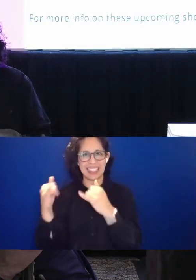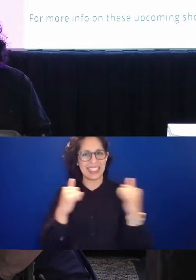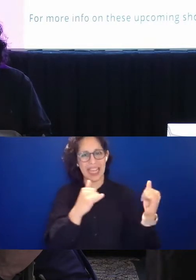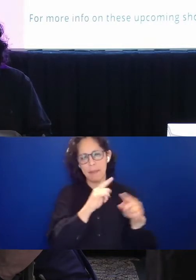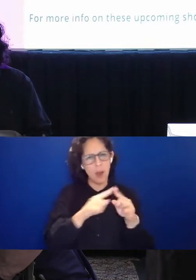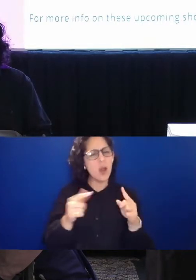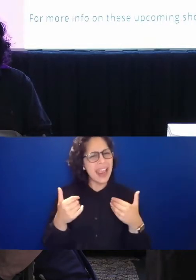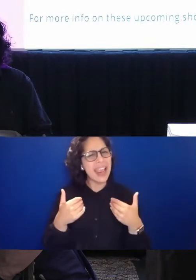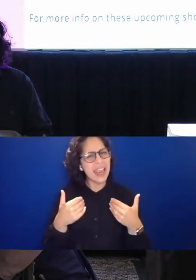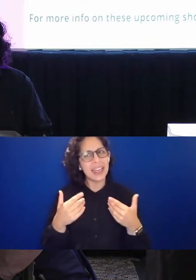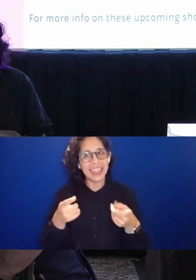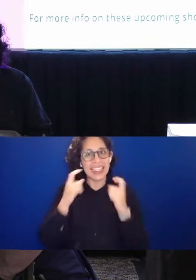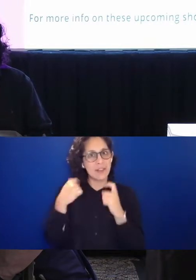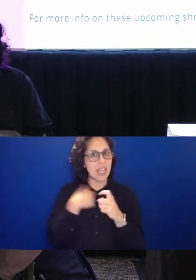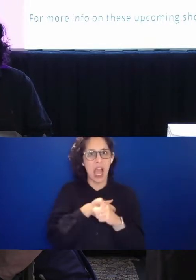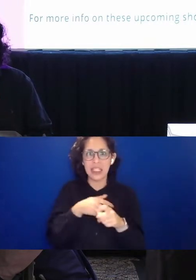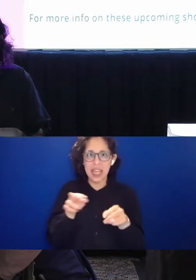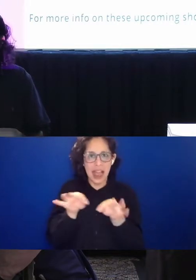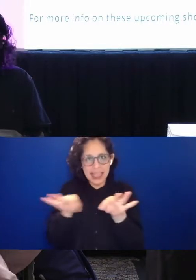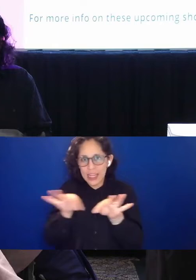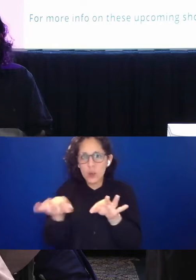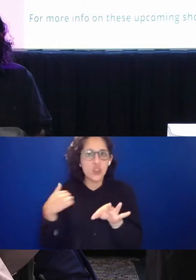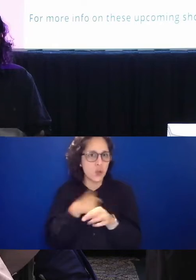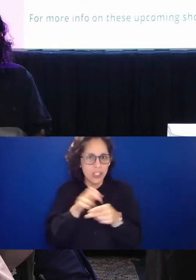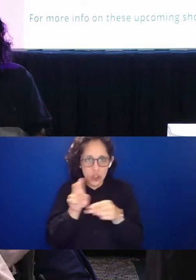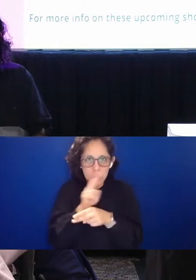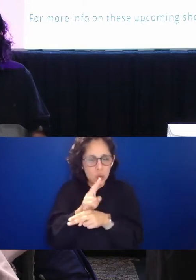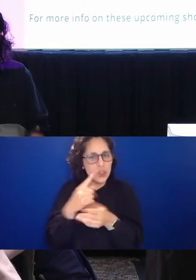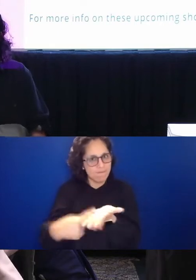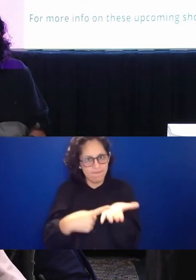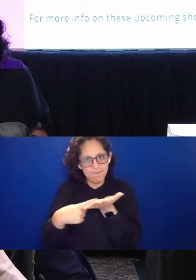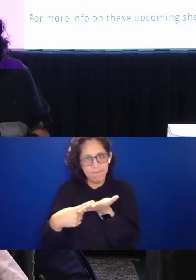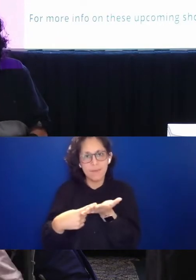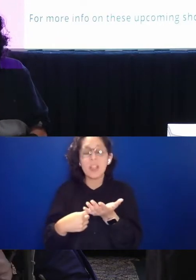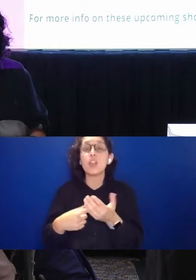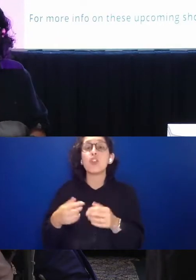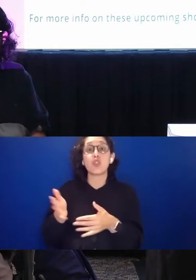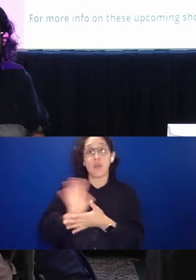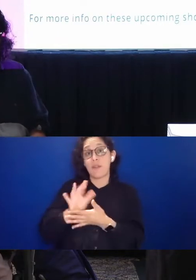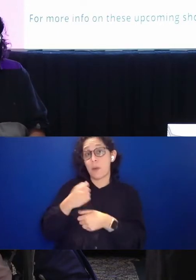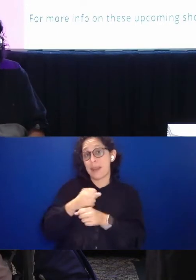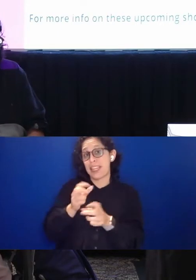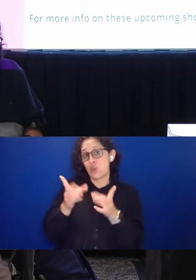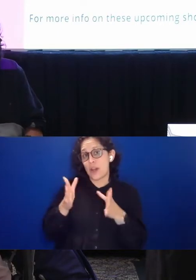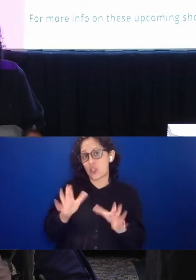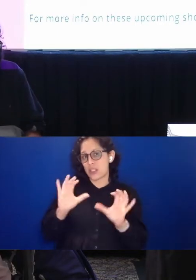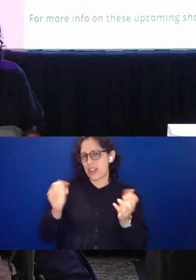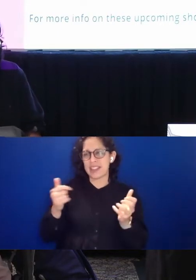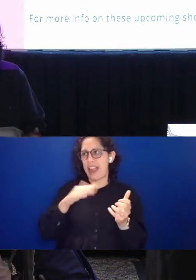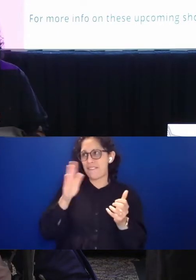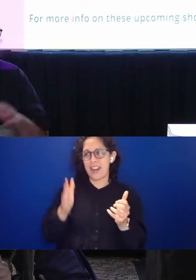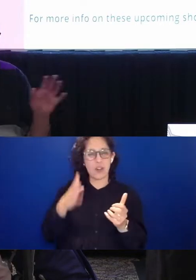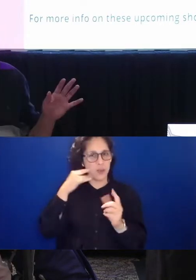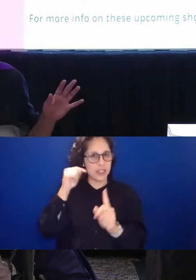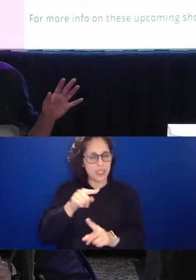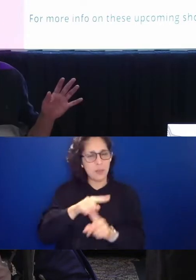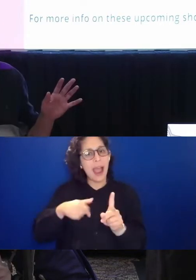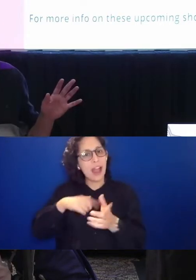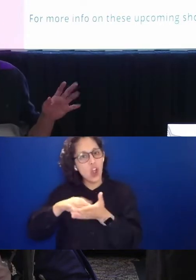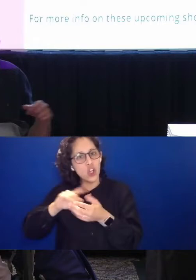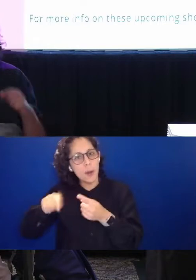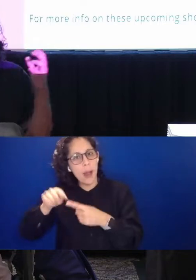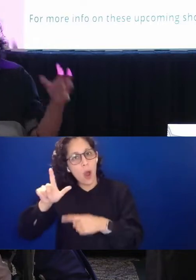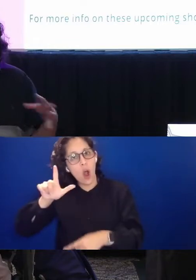just took this like filmmaking for directors class, and I'd never done this before, but I learned about lookbooks in the film world, so